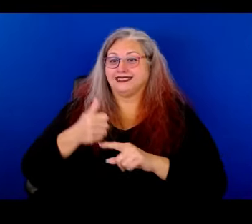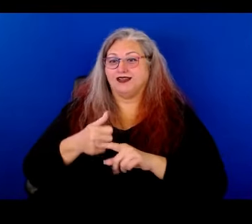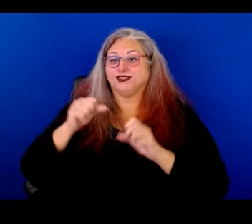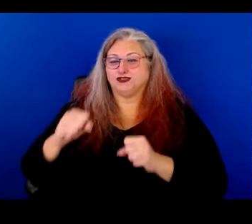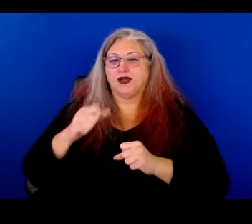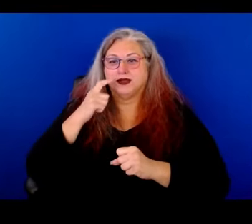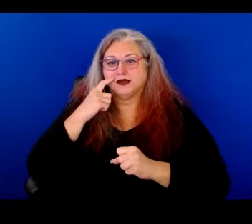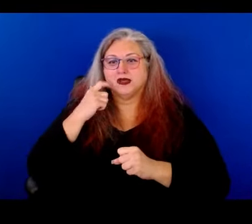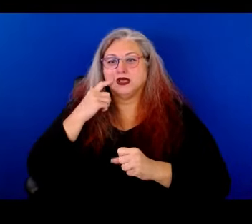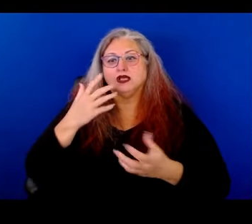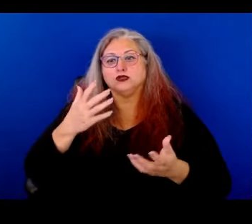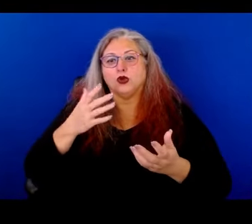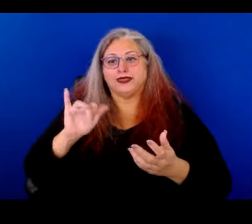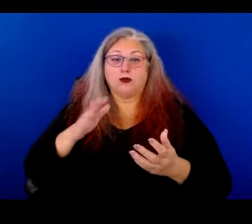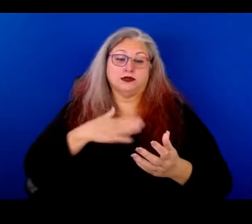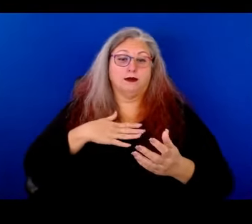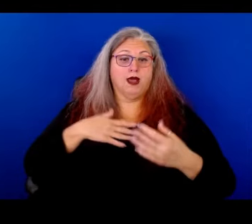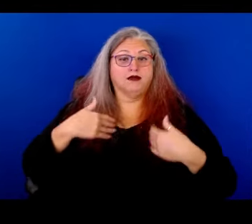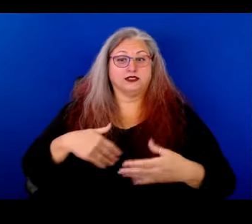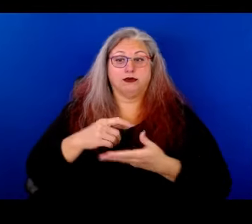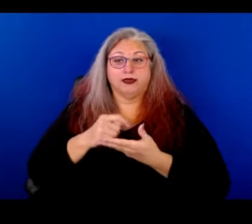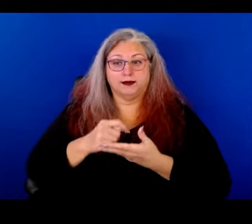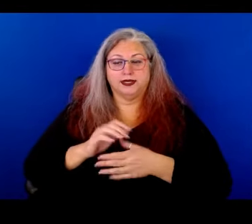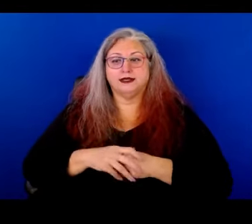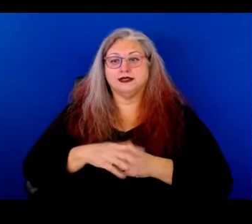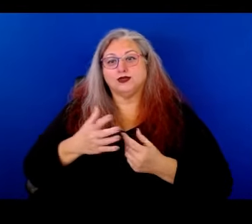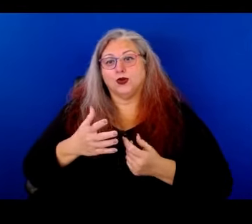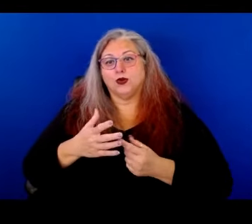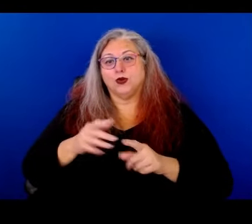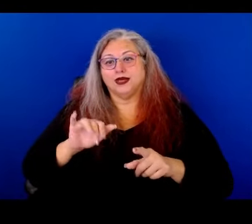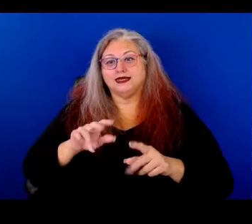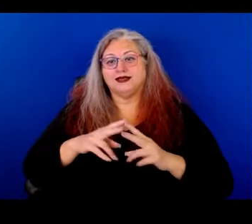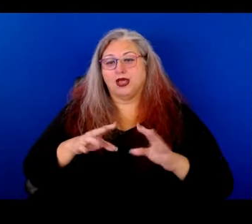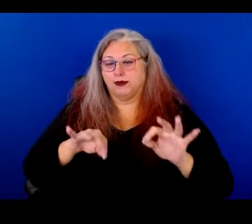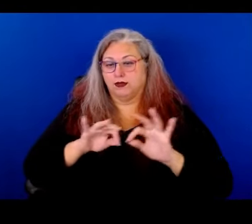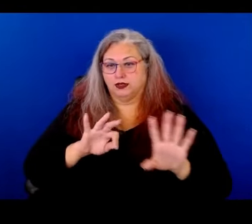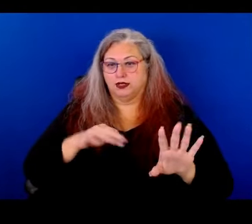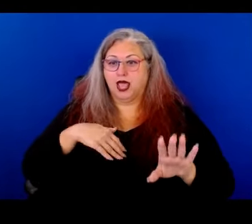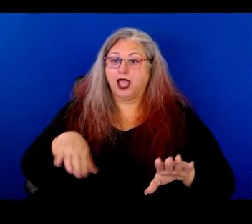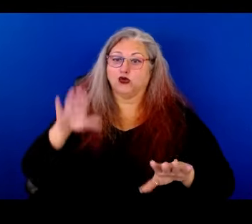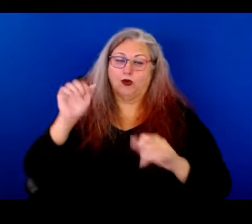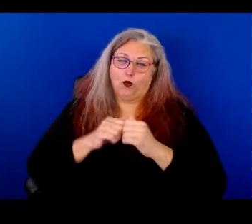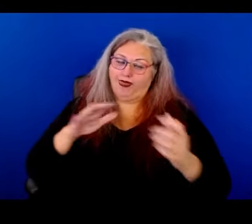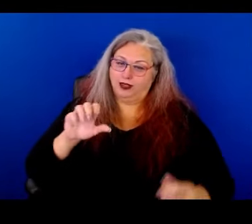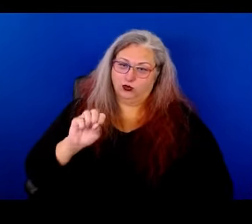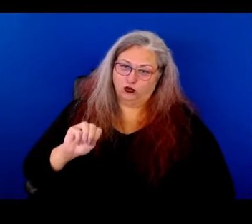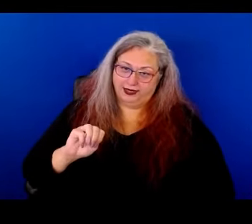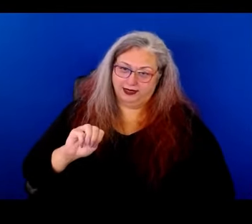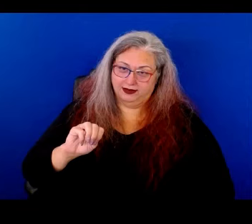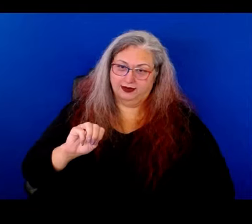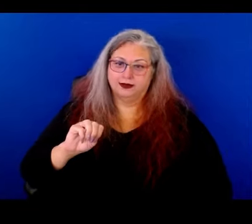very strong. So that was my physical therapy. So this is very important. I grew up without social